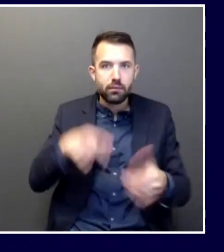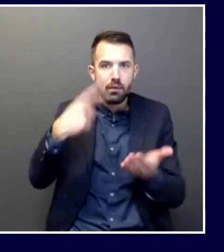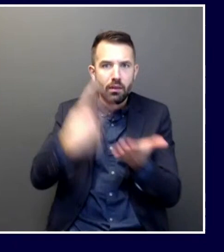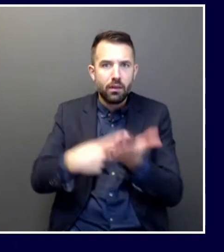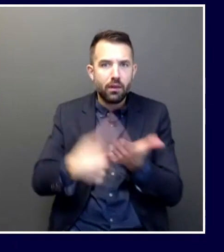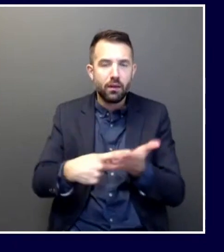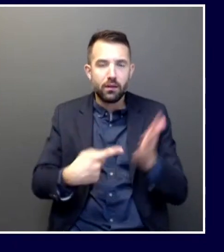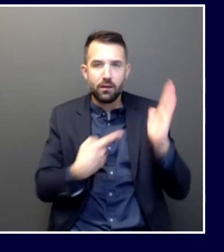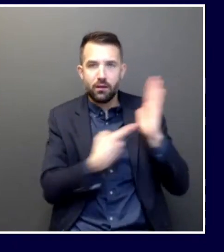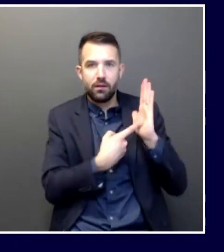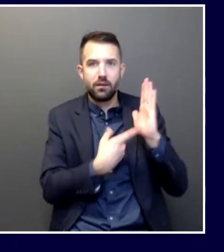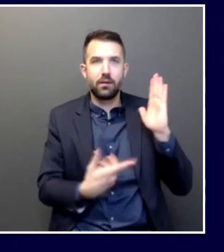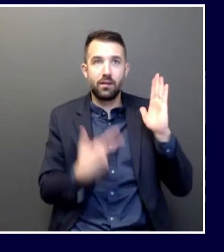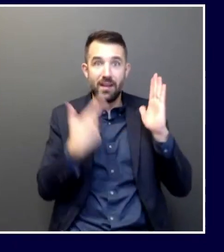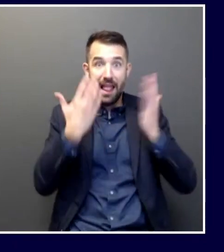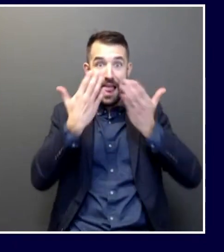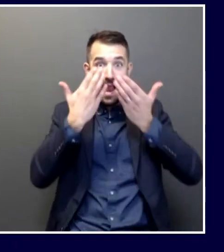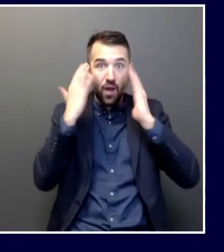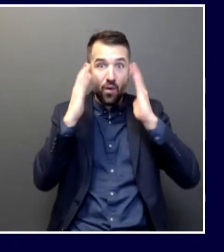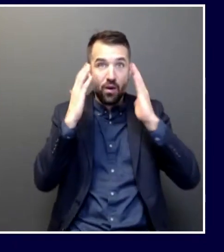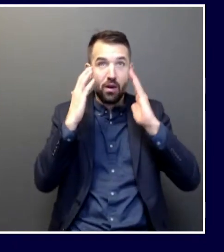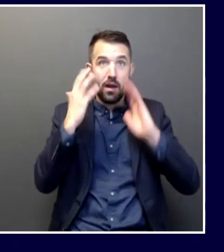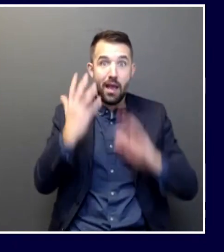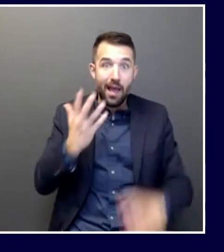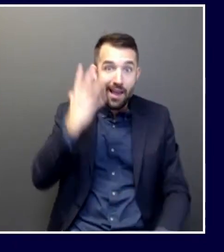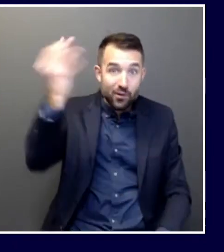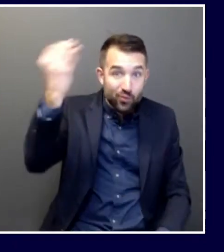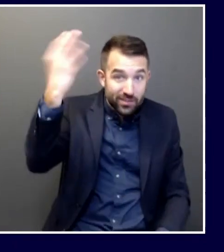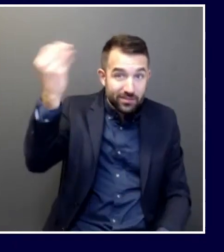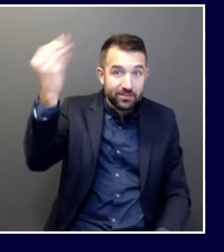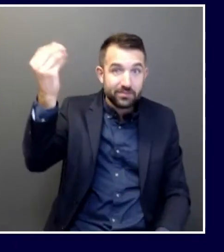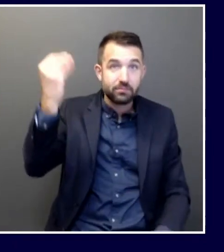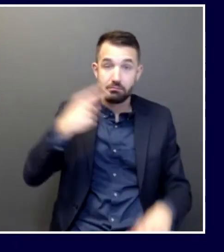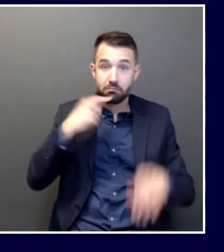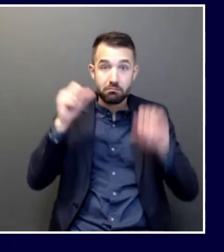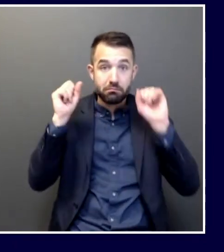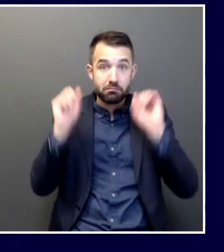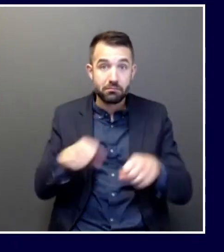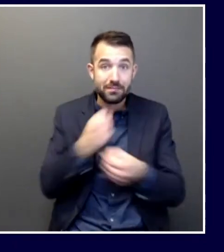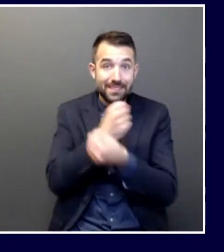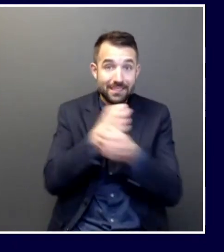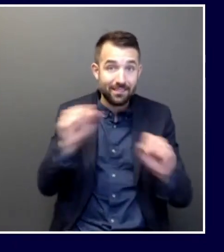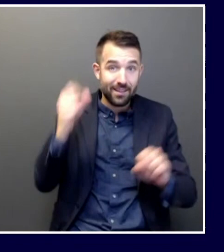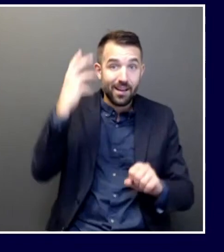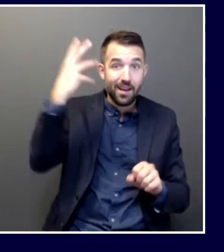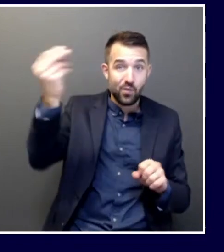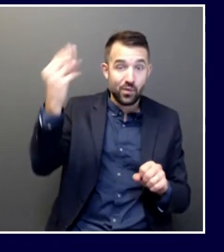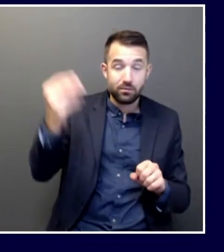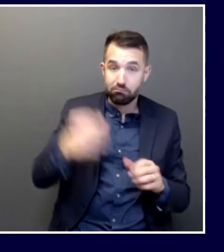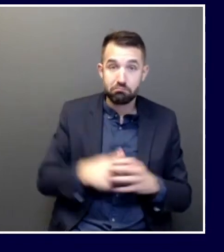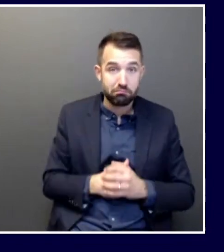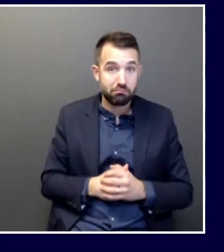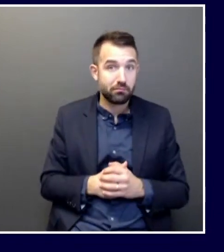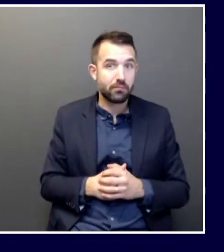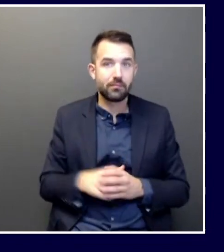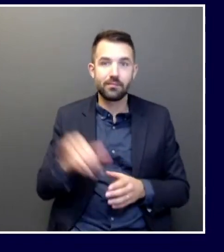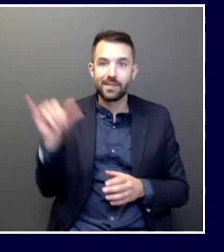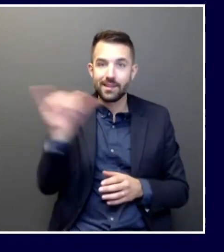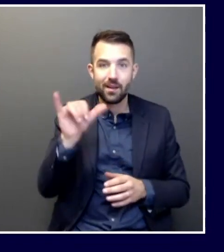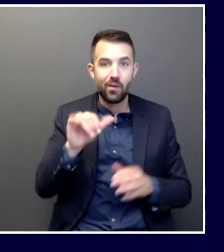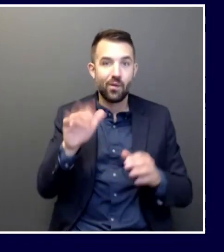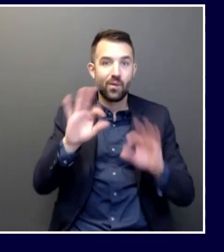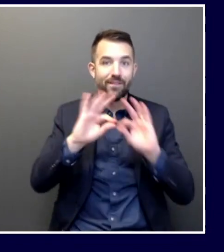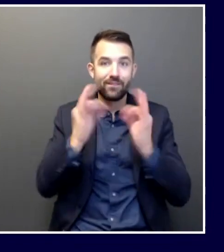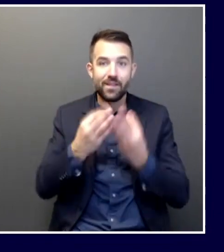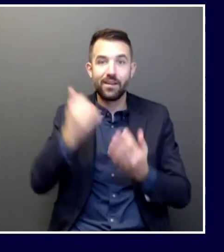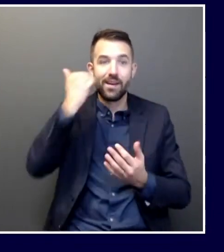is an outdoor activity, something that can be done safely. The same things that you would do with your family to keep them safe with